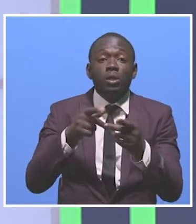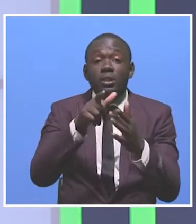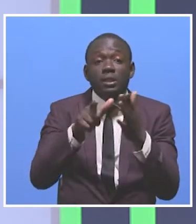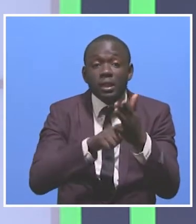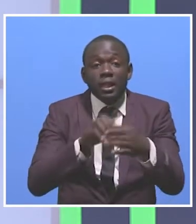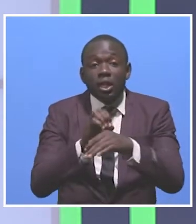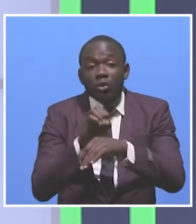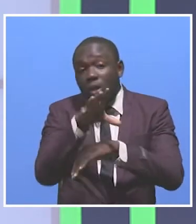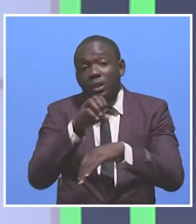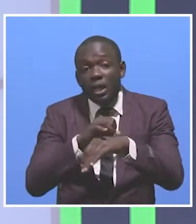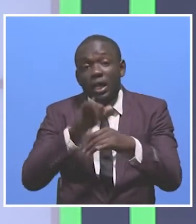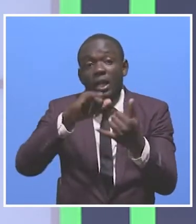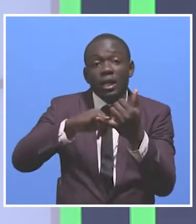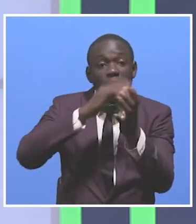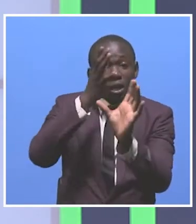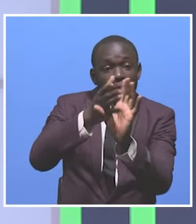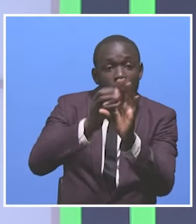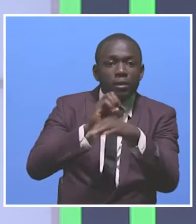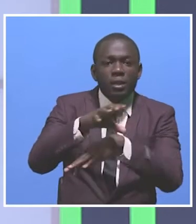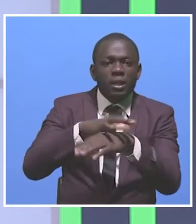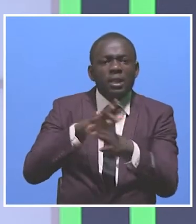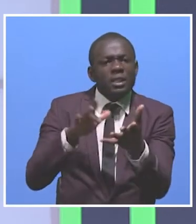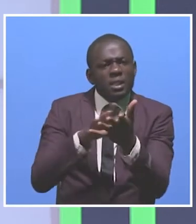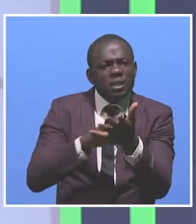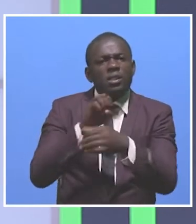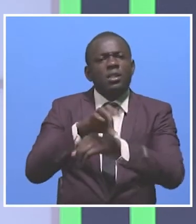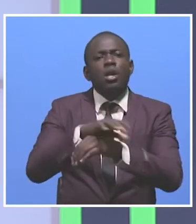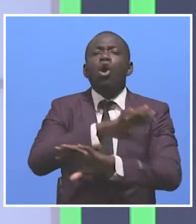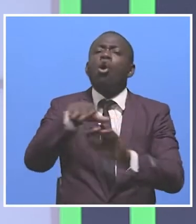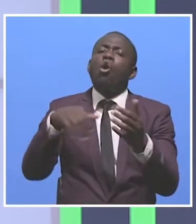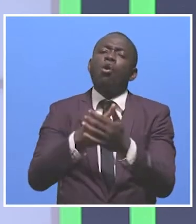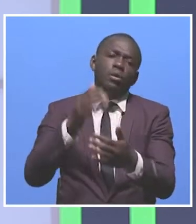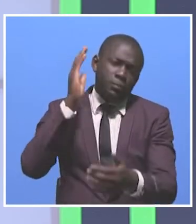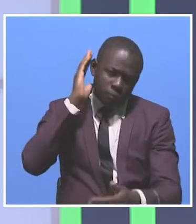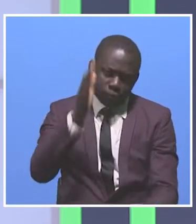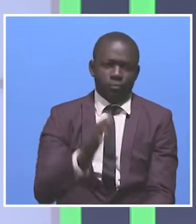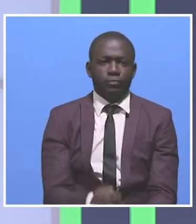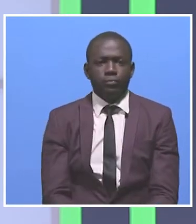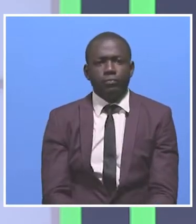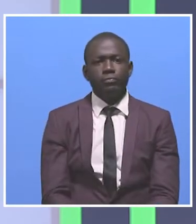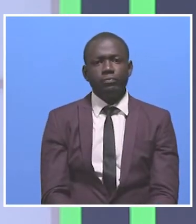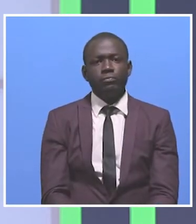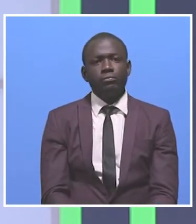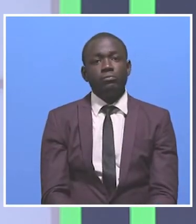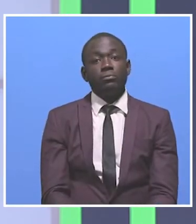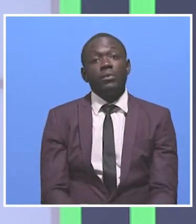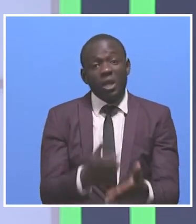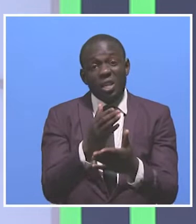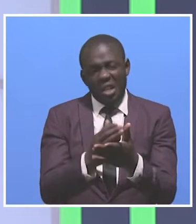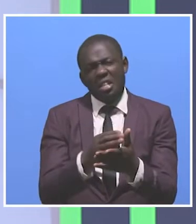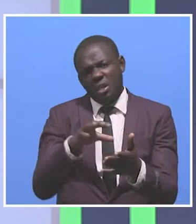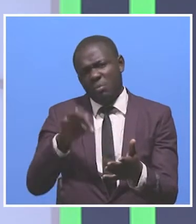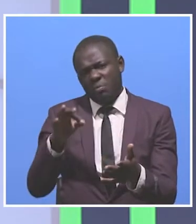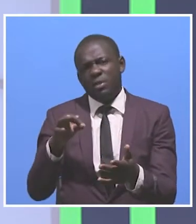psychosocial counseling, and medical counseling. There are others, maybe they have chosen to keep the pregnancies, and we